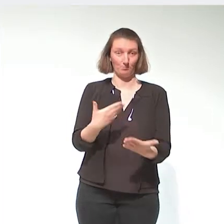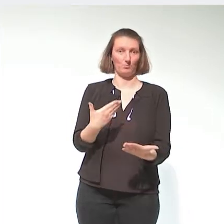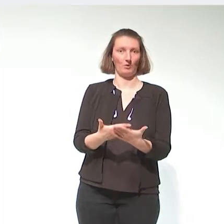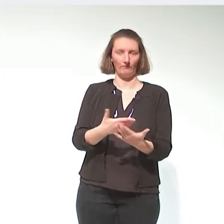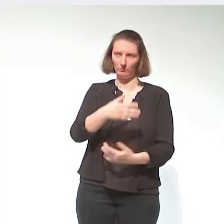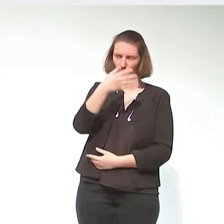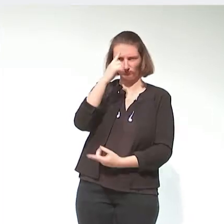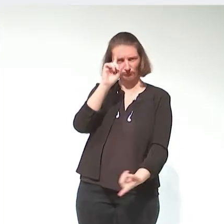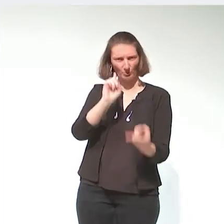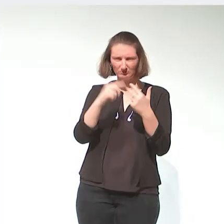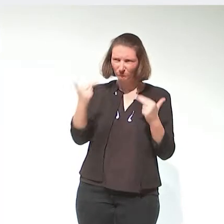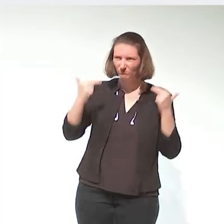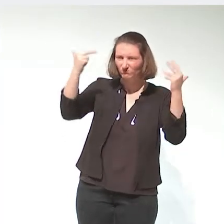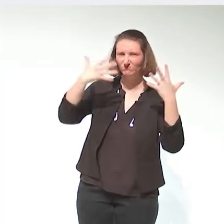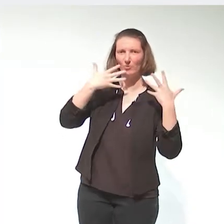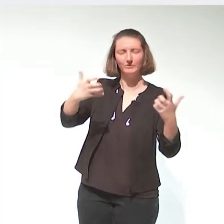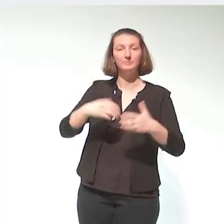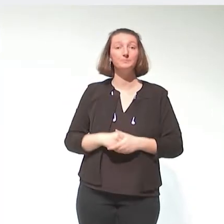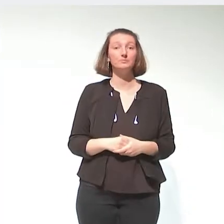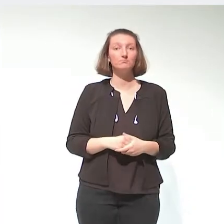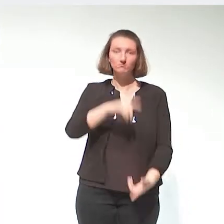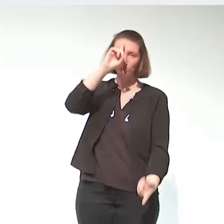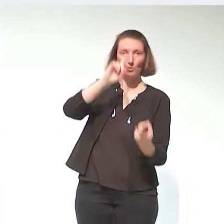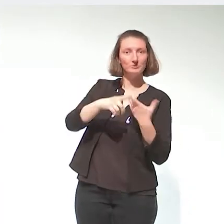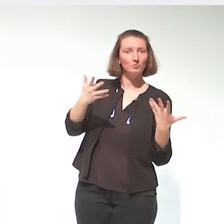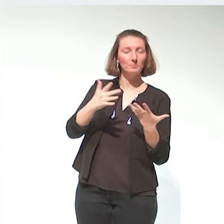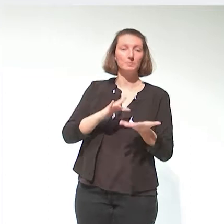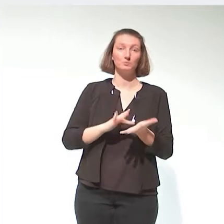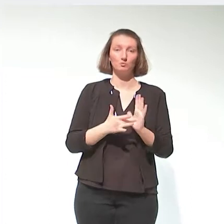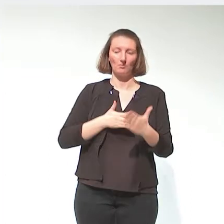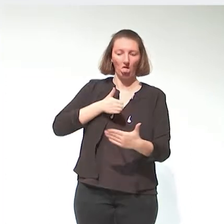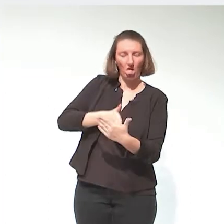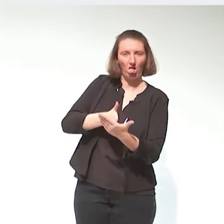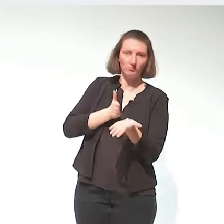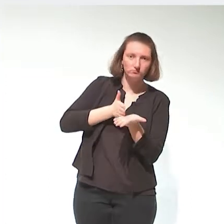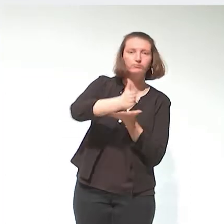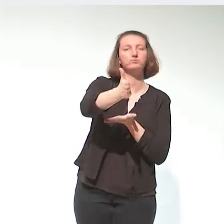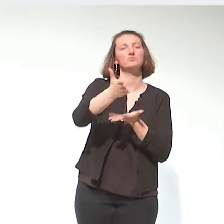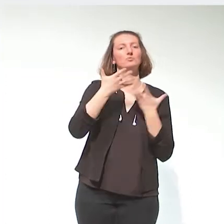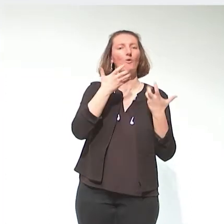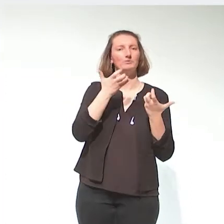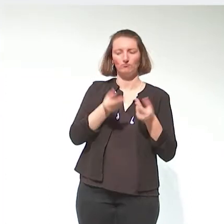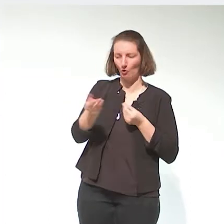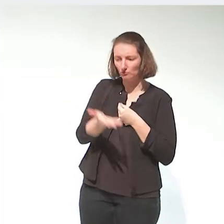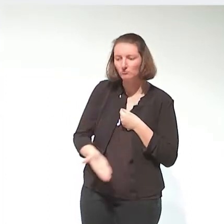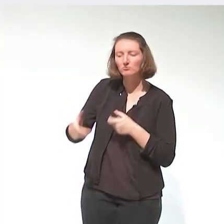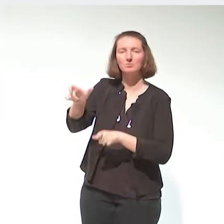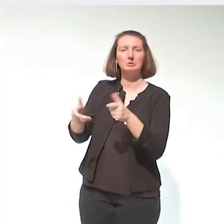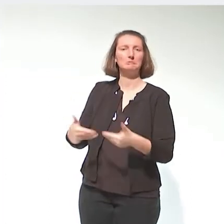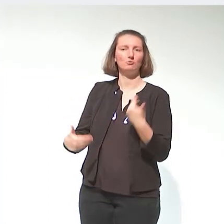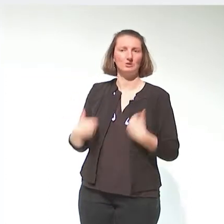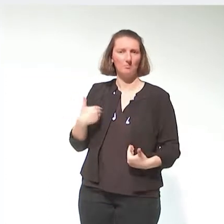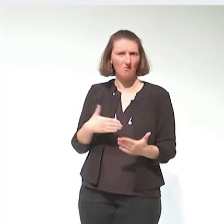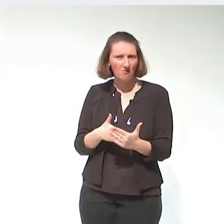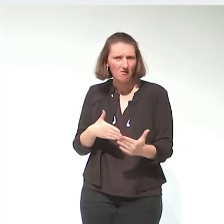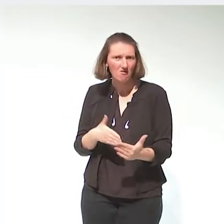It also reflects a strong and shared ambition. We seek to do our utmost to remove